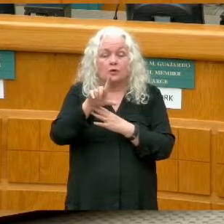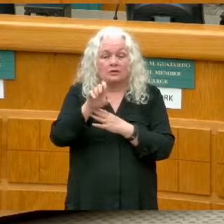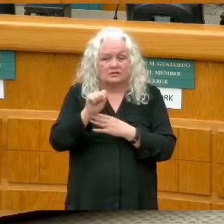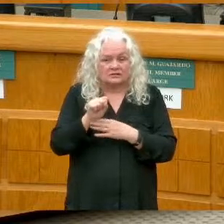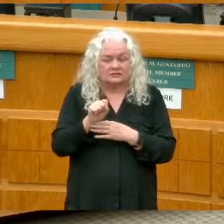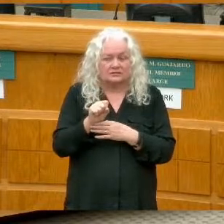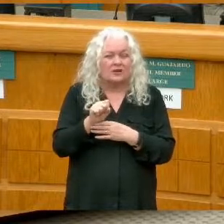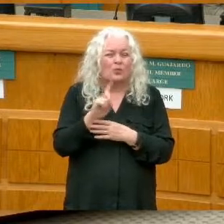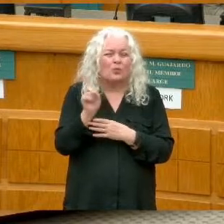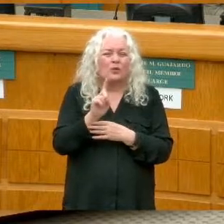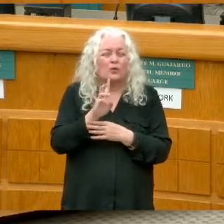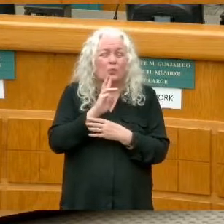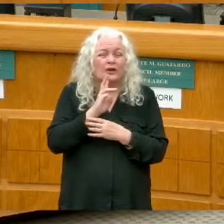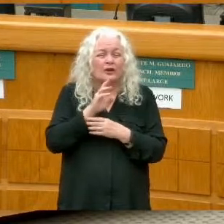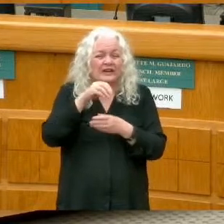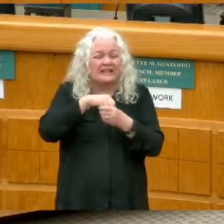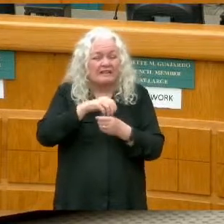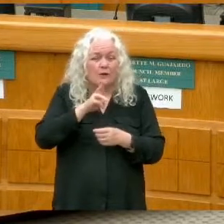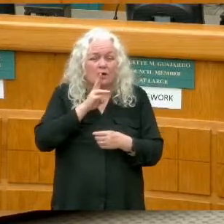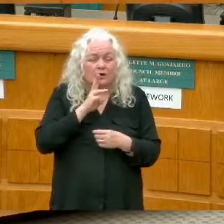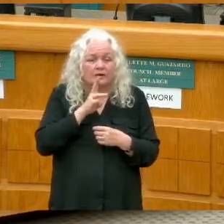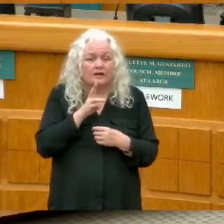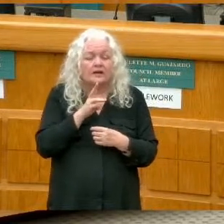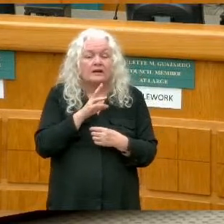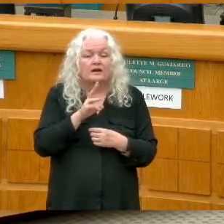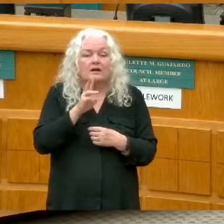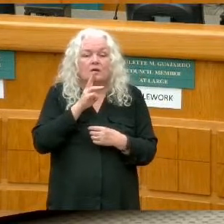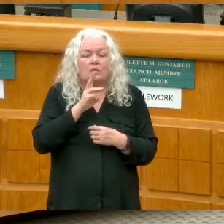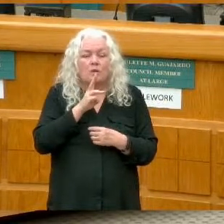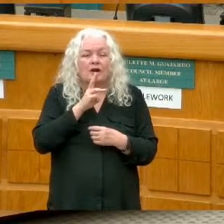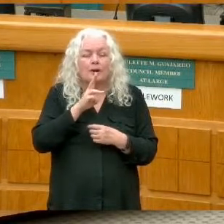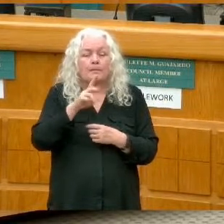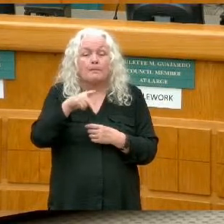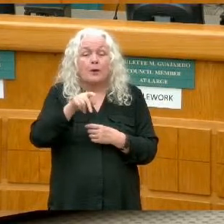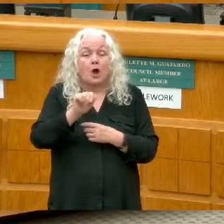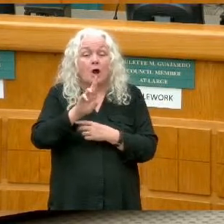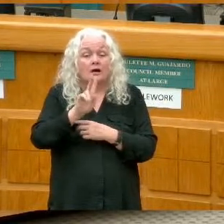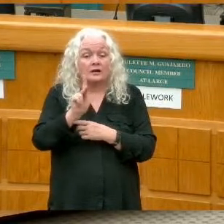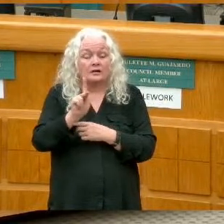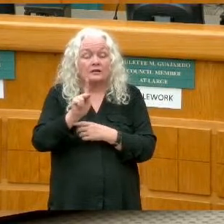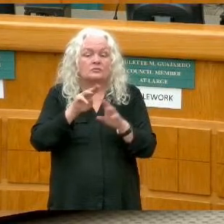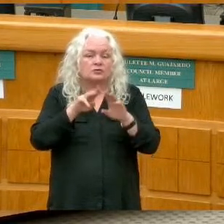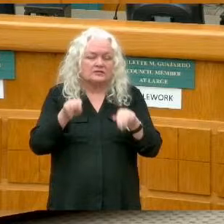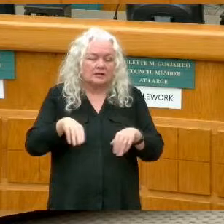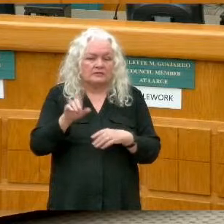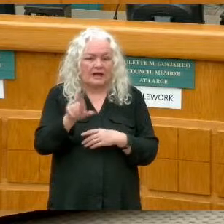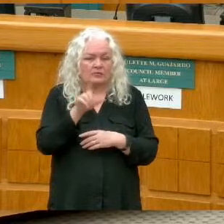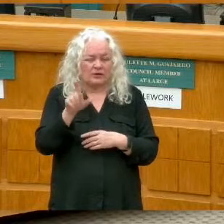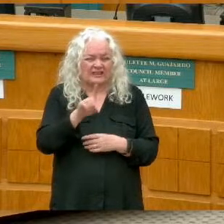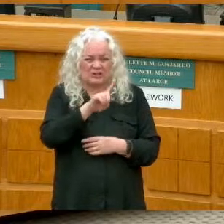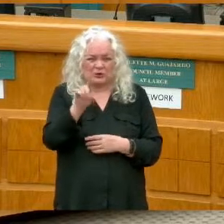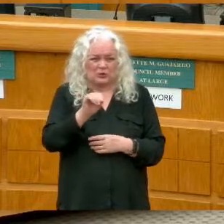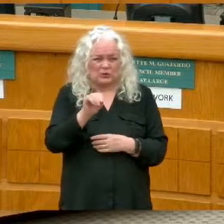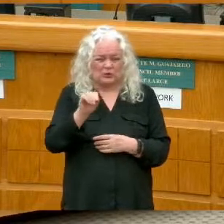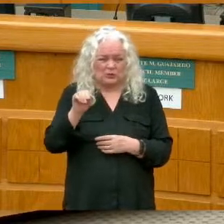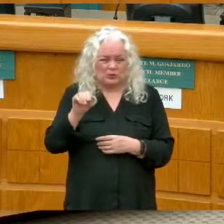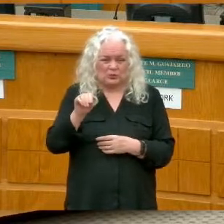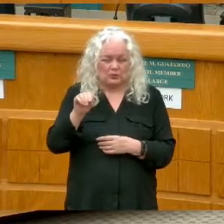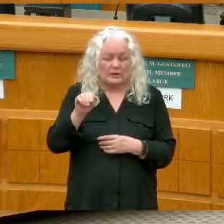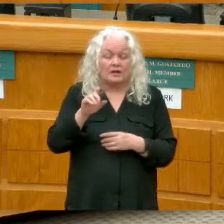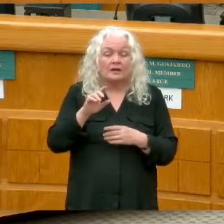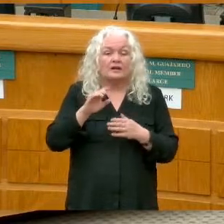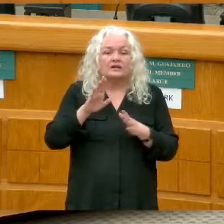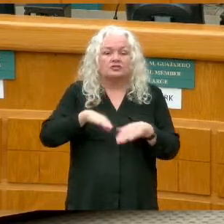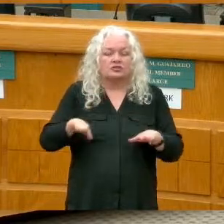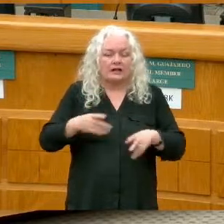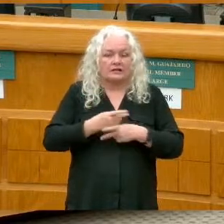of water, if you're in those water amusement parks, museums, libraries, and zoos, child care, and